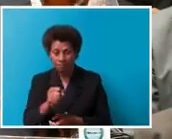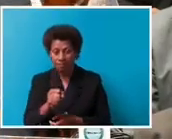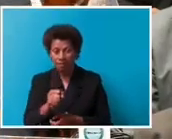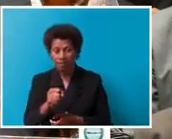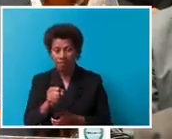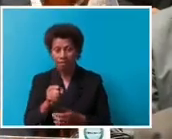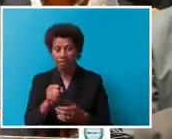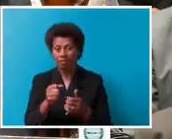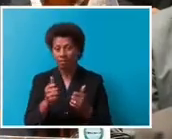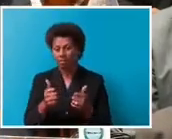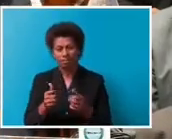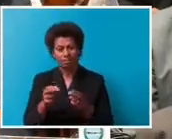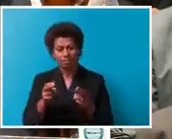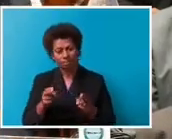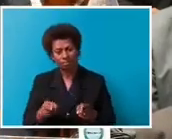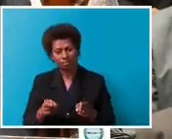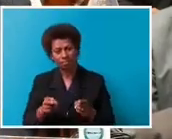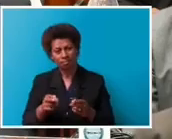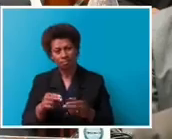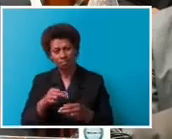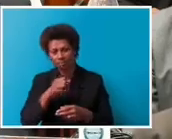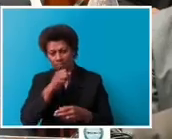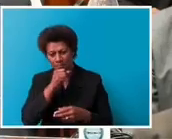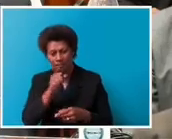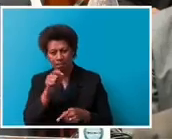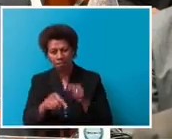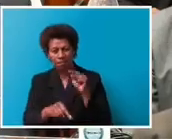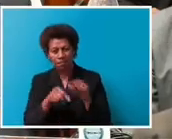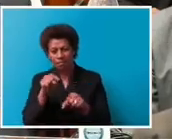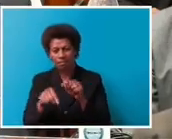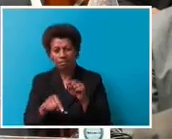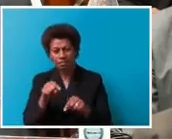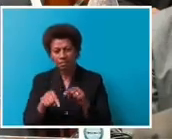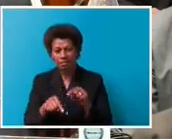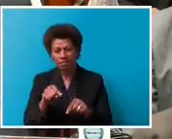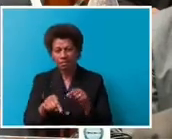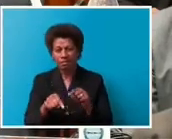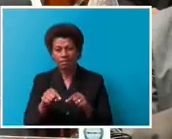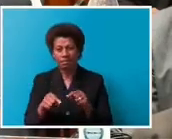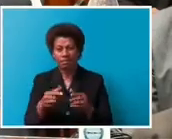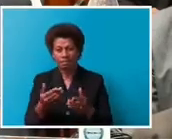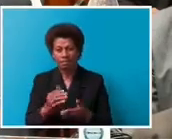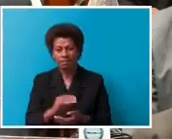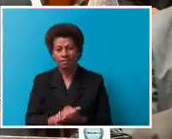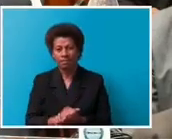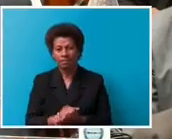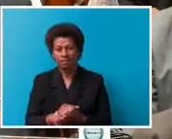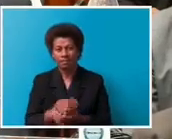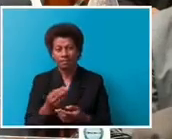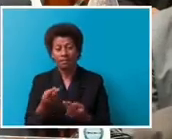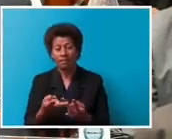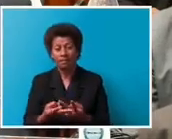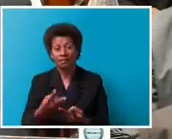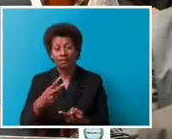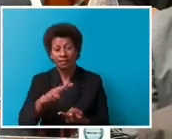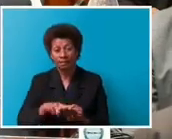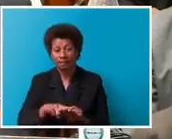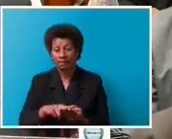man demonized, a man ridiculed, and reduced to planting vegetables for sustenance as a former